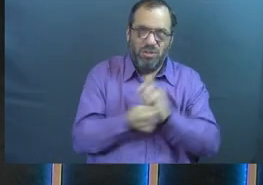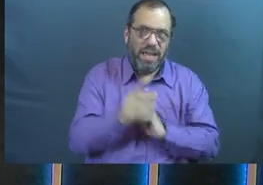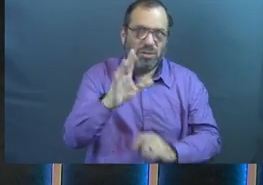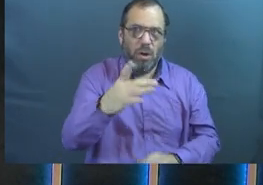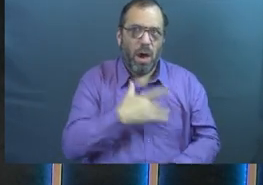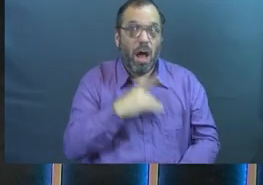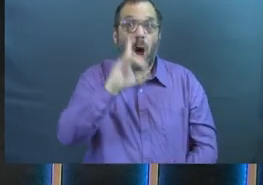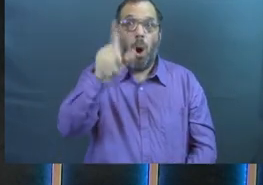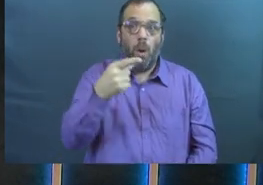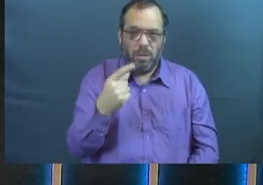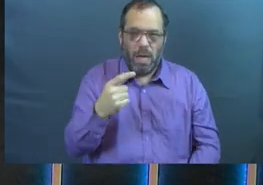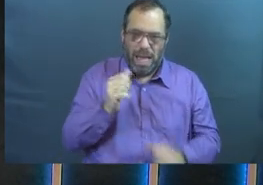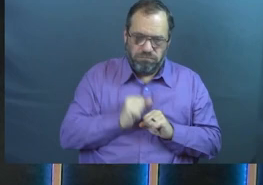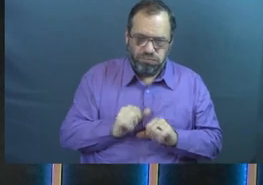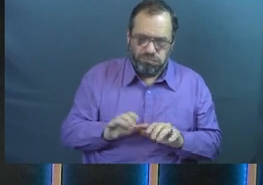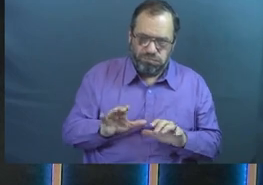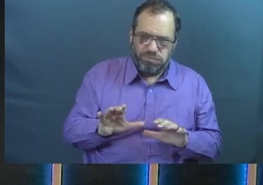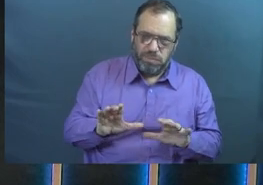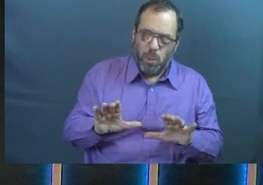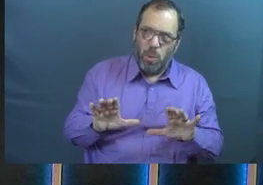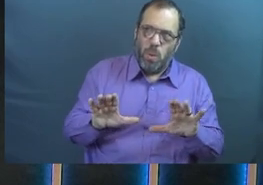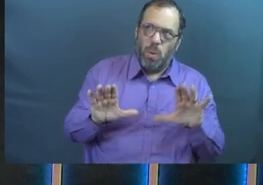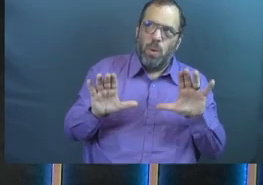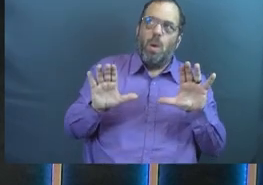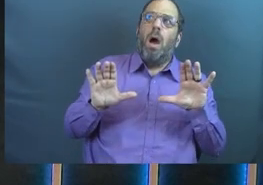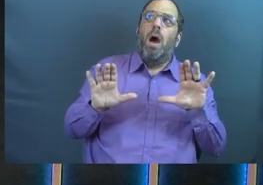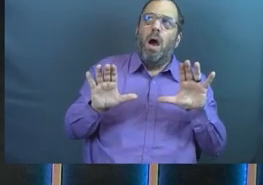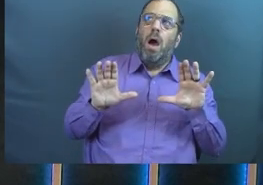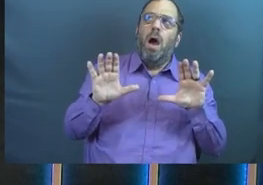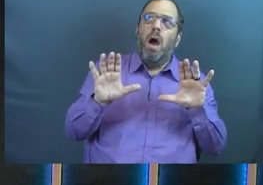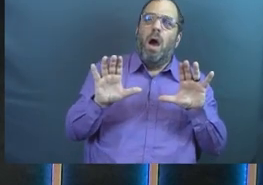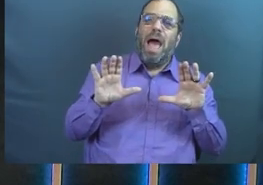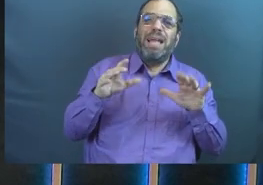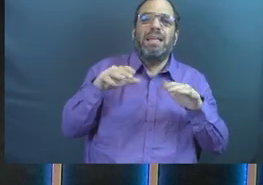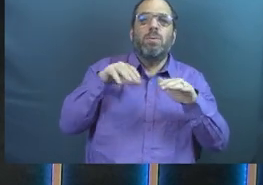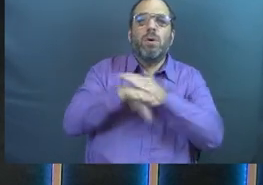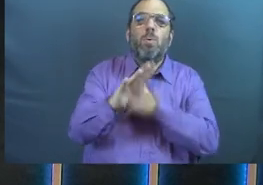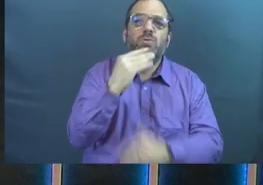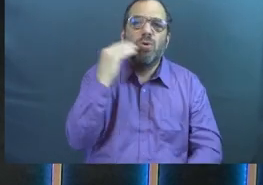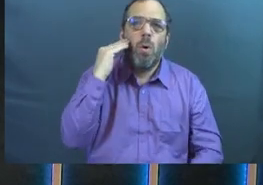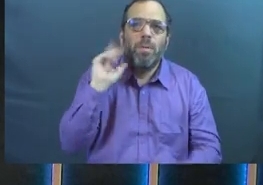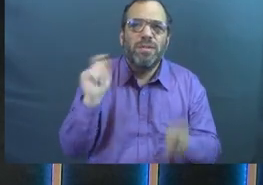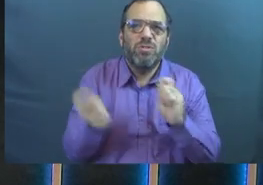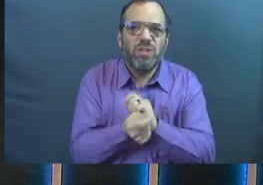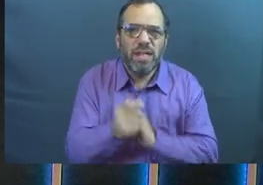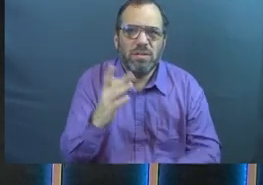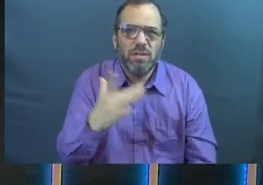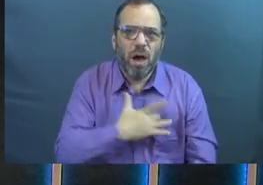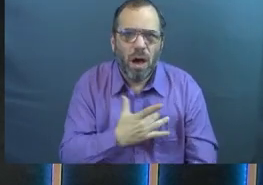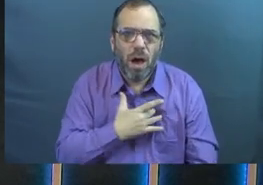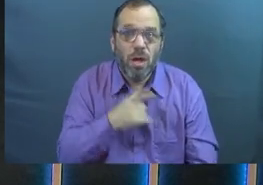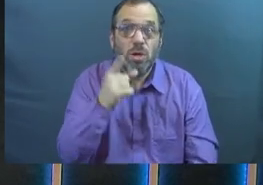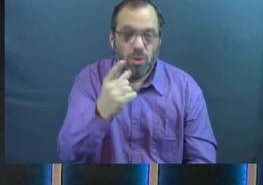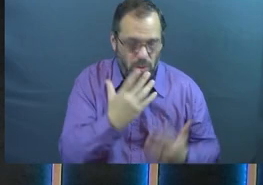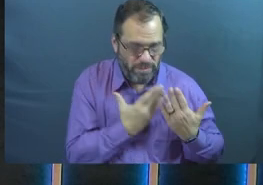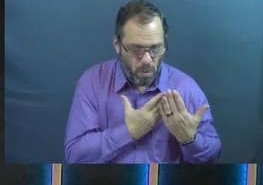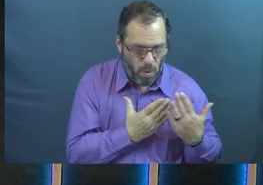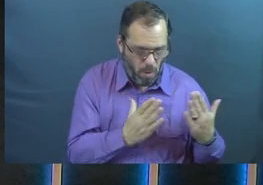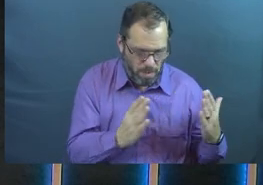you. And only as you surrender to him will he invade the home of your heart. You have to open the